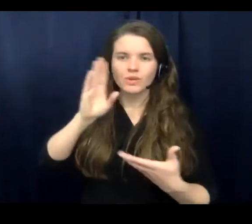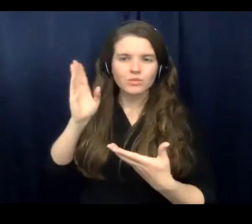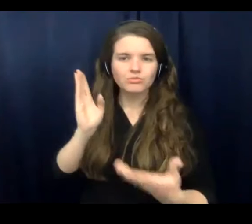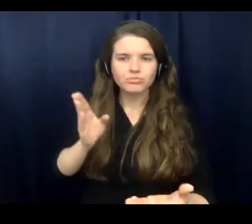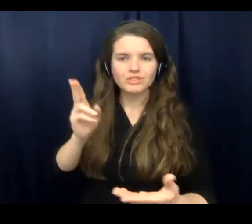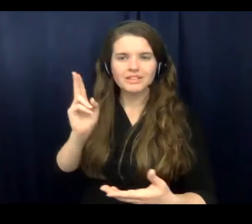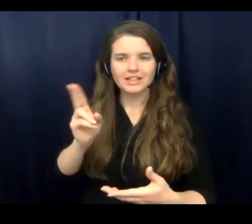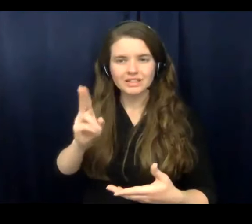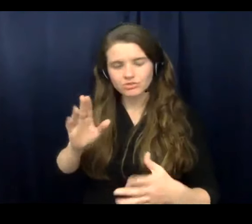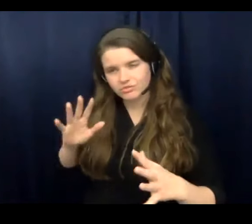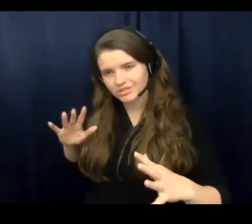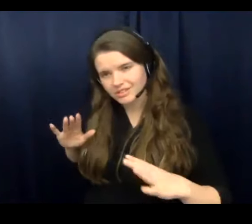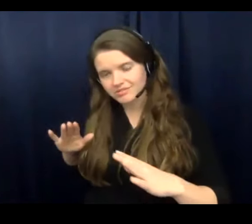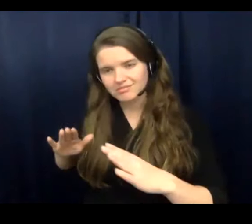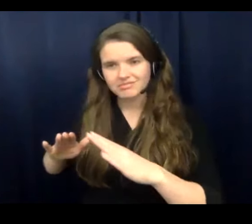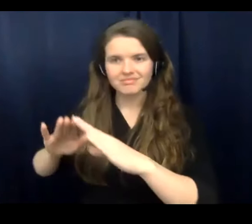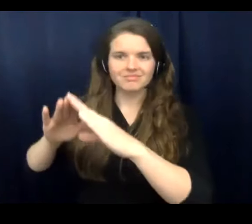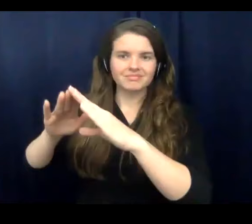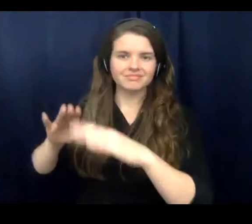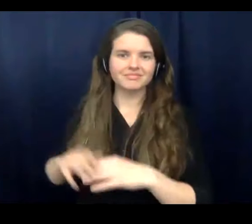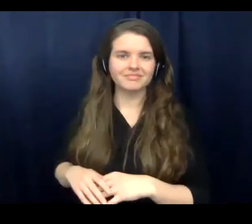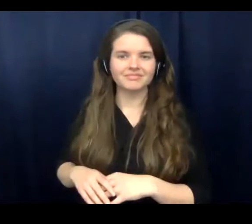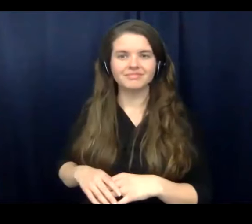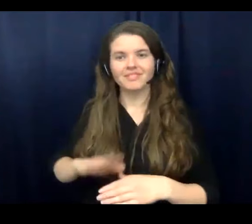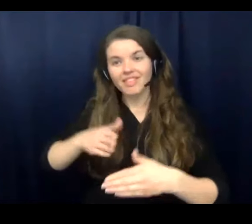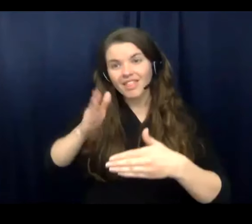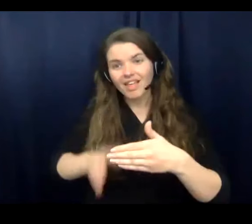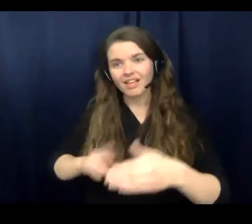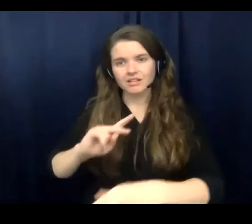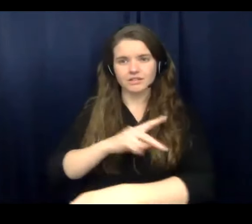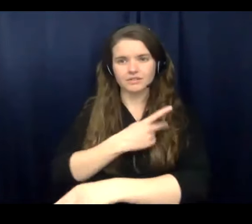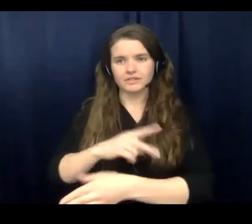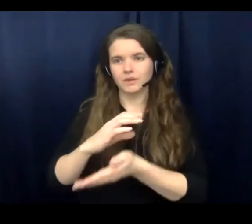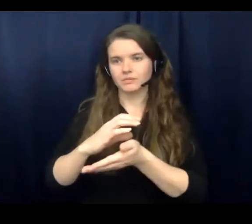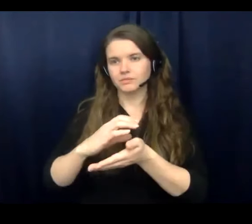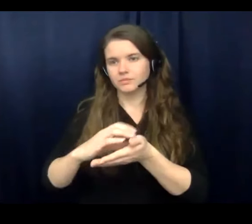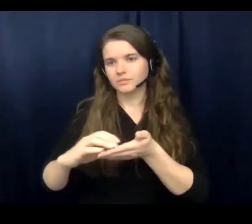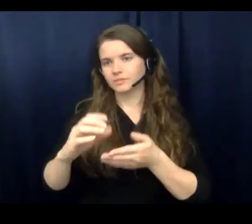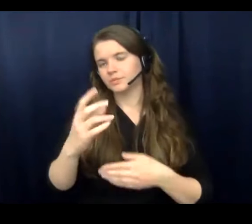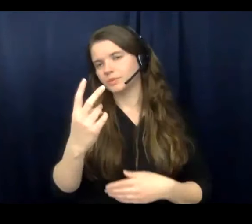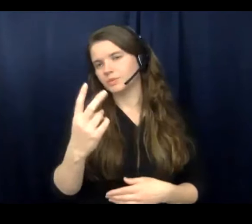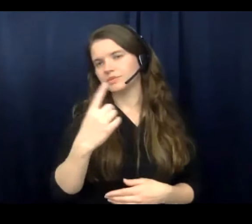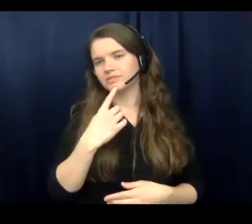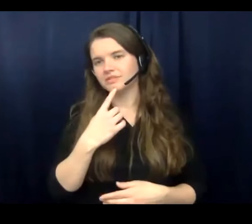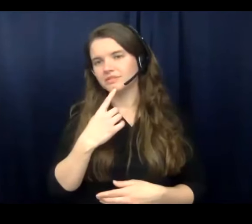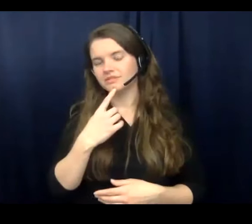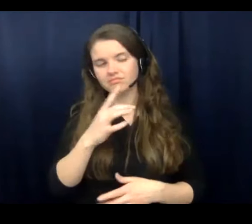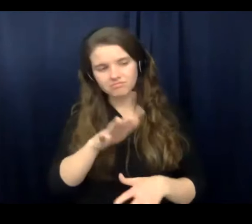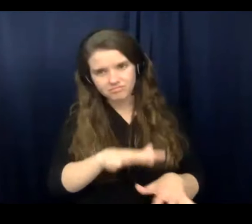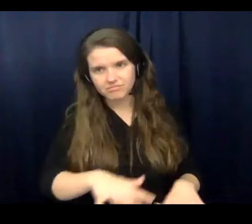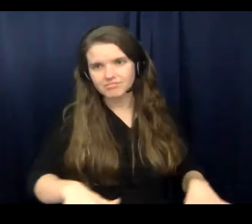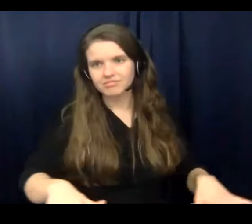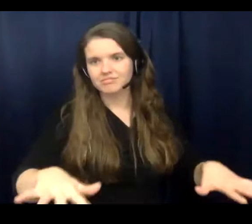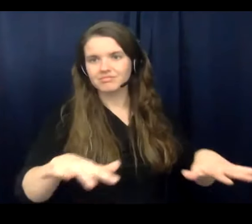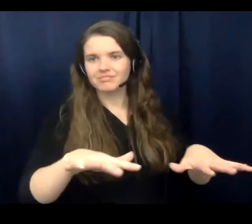culmination. And that's why the end of Psalm 2 says this simple thing. Blessed are those who put